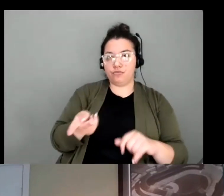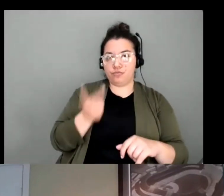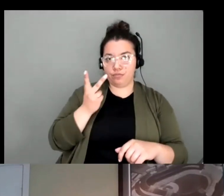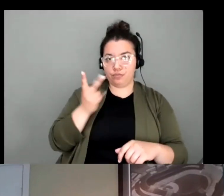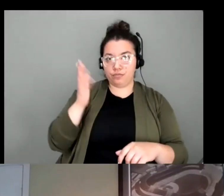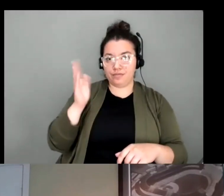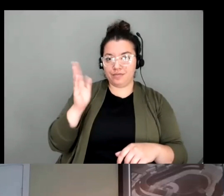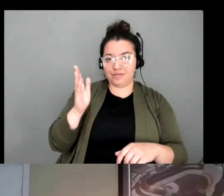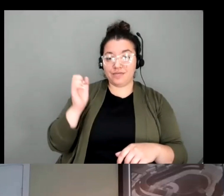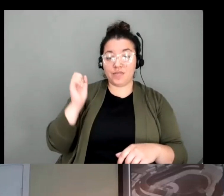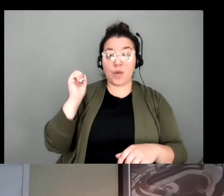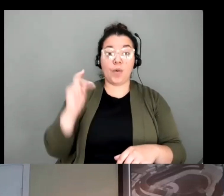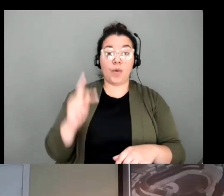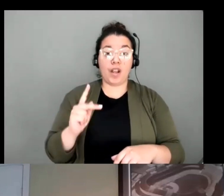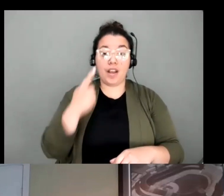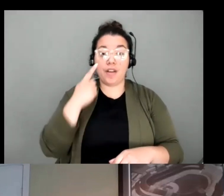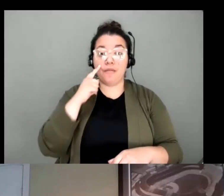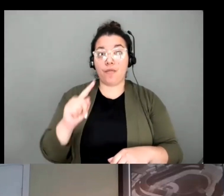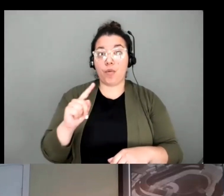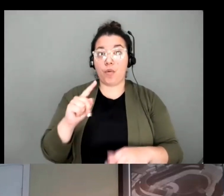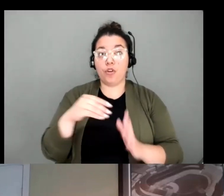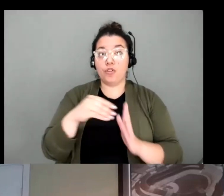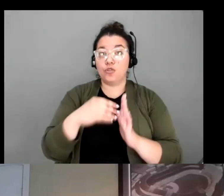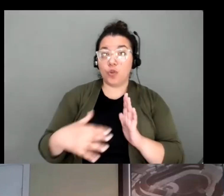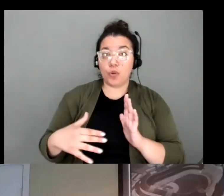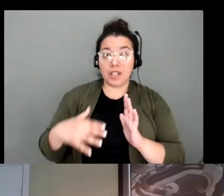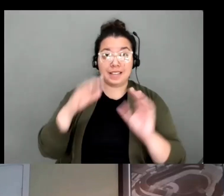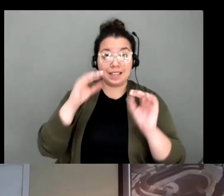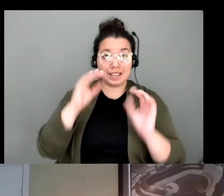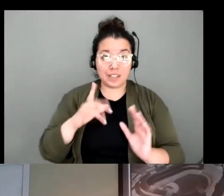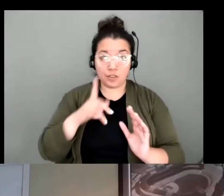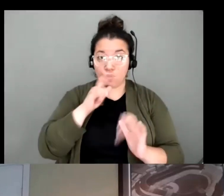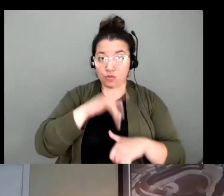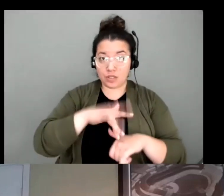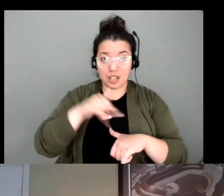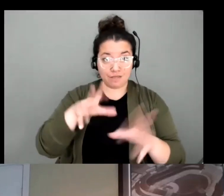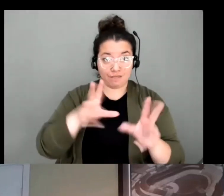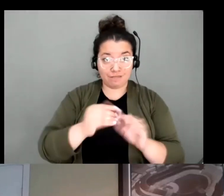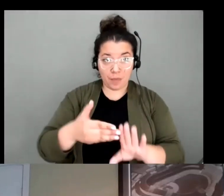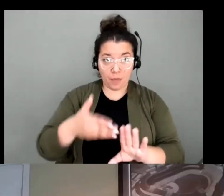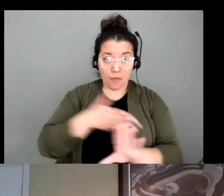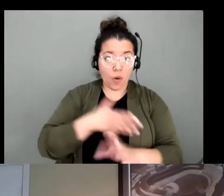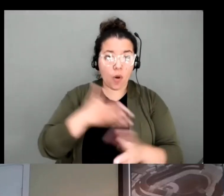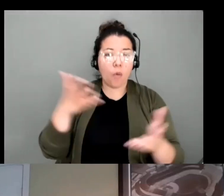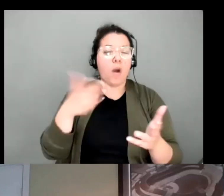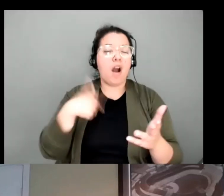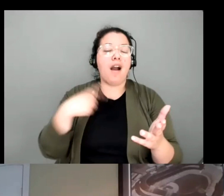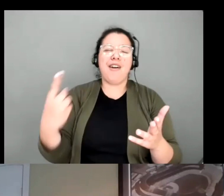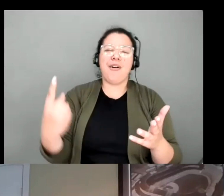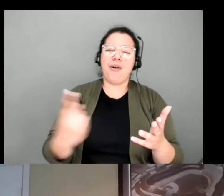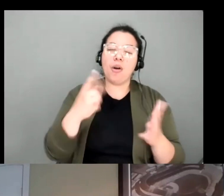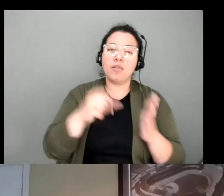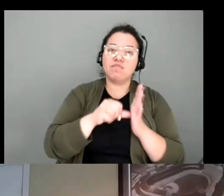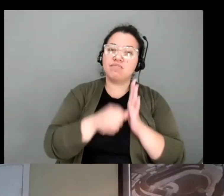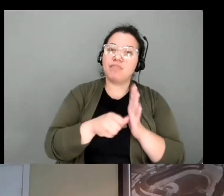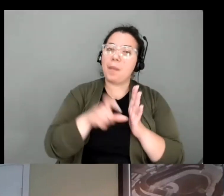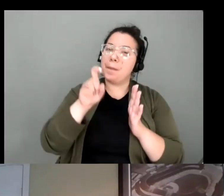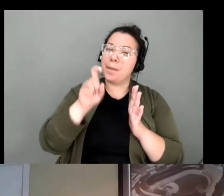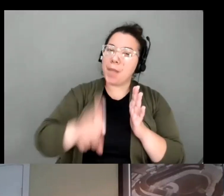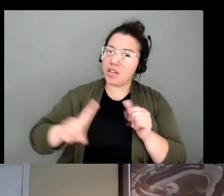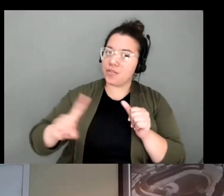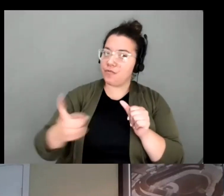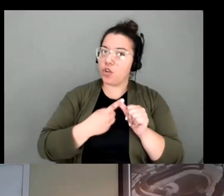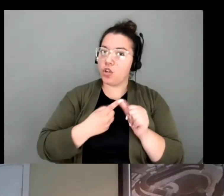students watching, teachers who have been here before, what do I always start with? What's that R word I always stress with